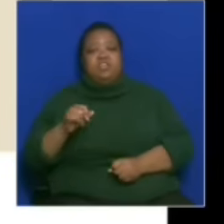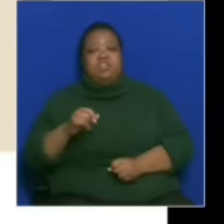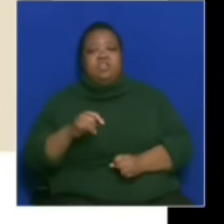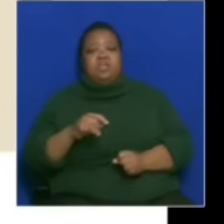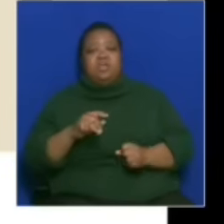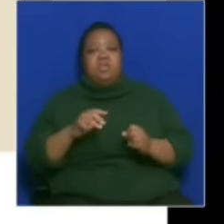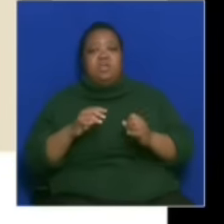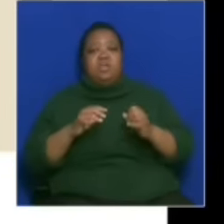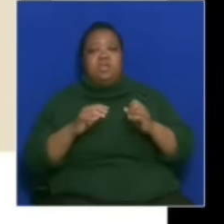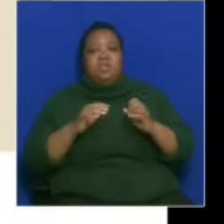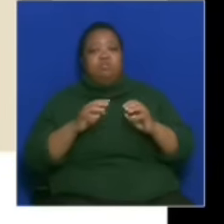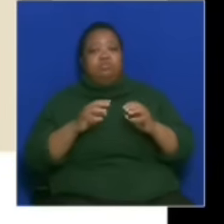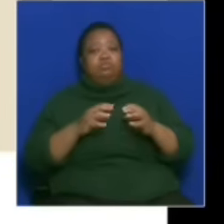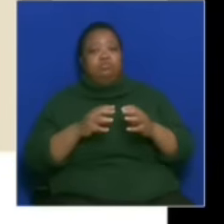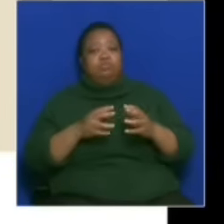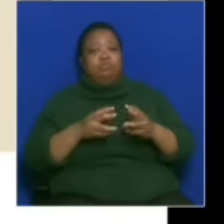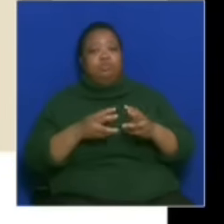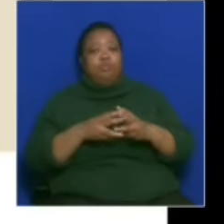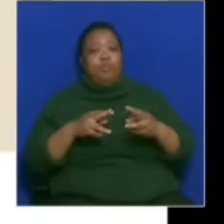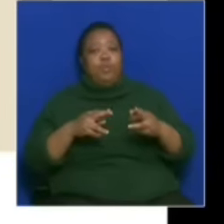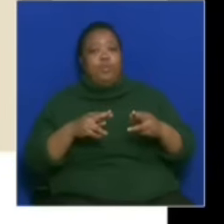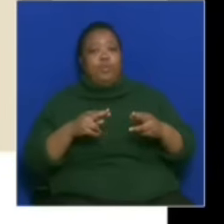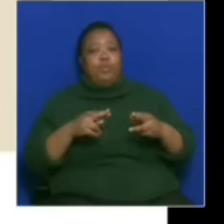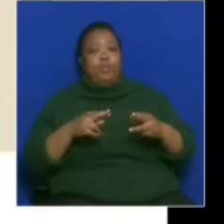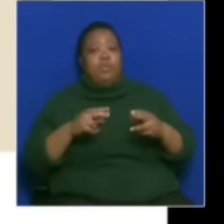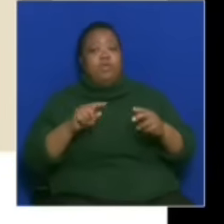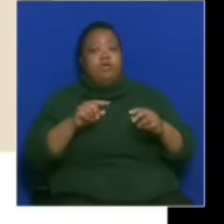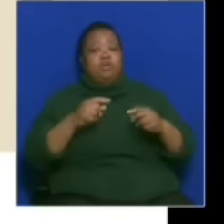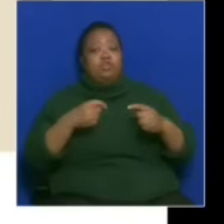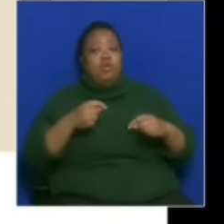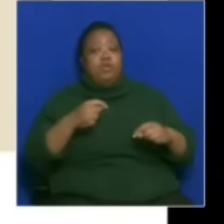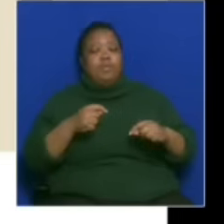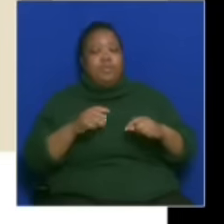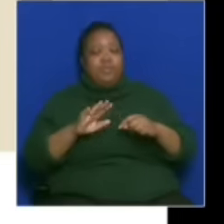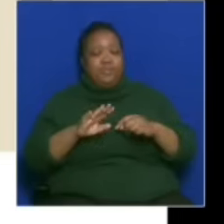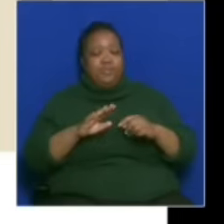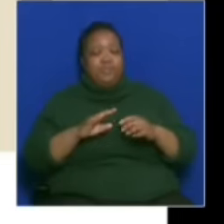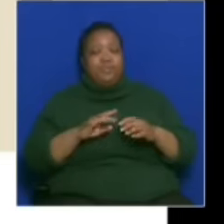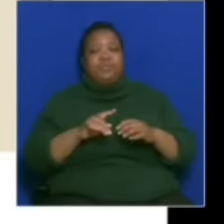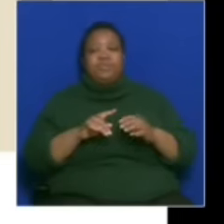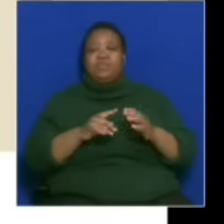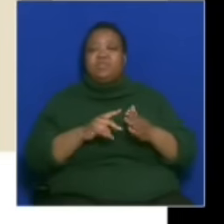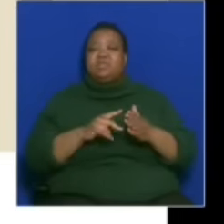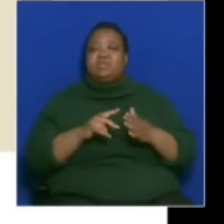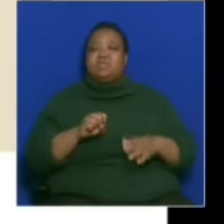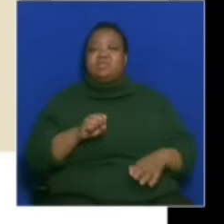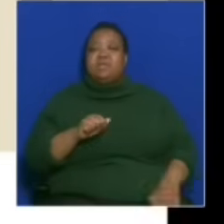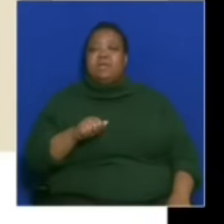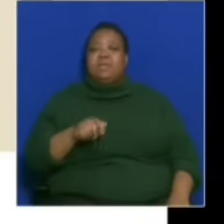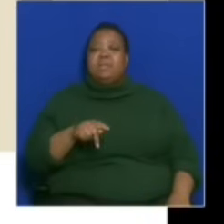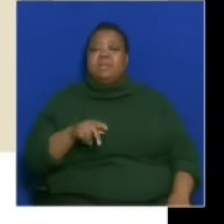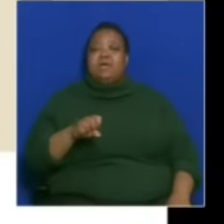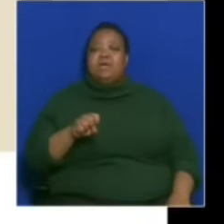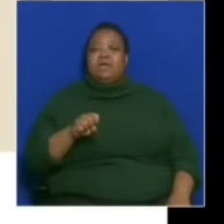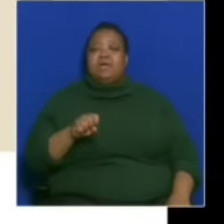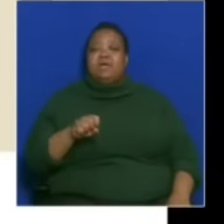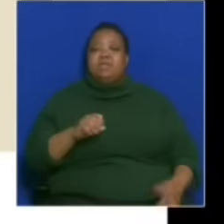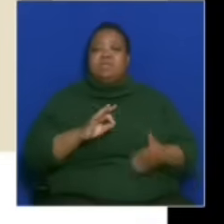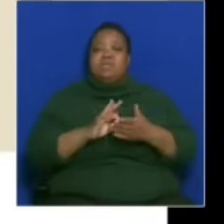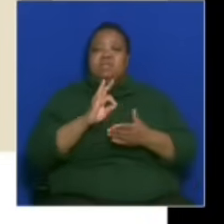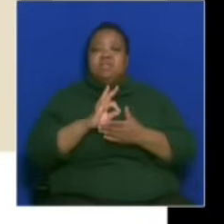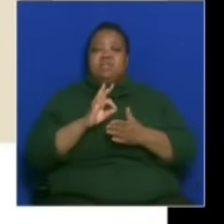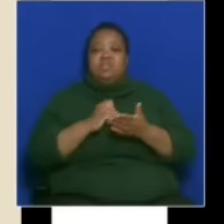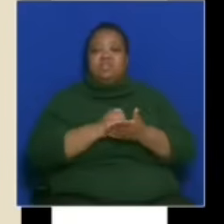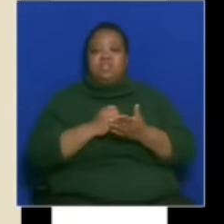goods seized in Parys SAP 13, in the SAP 13 register, 110